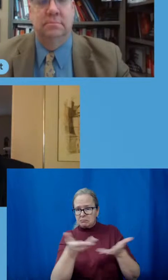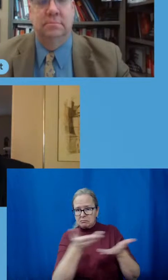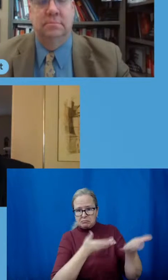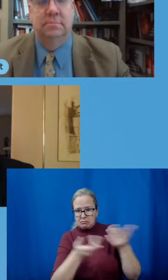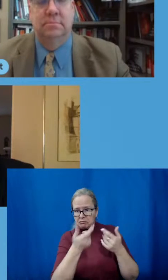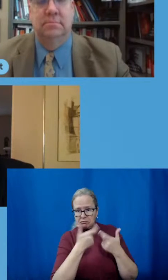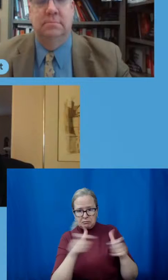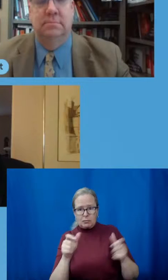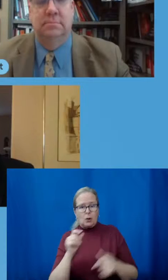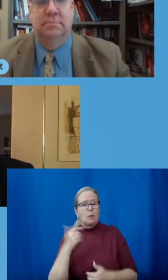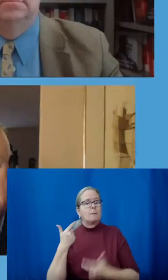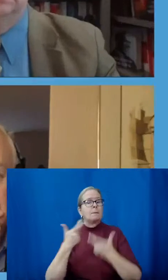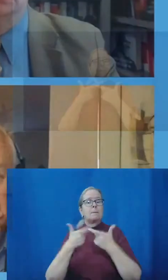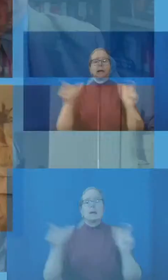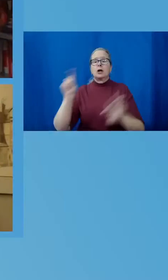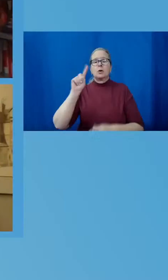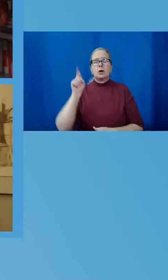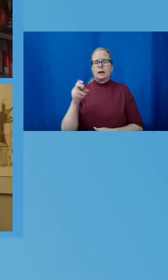Hinshaw have?